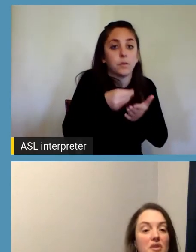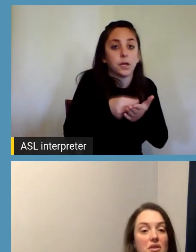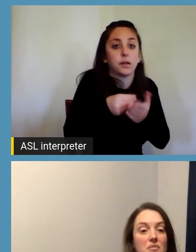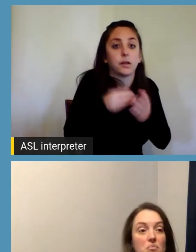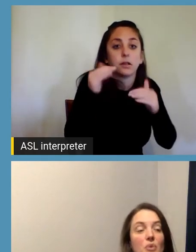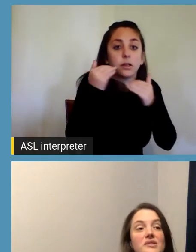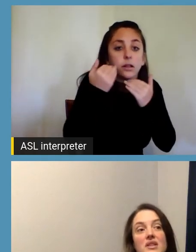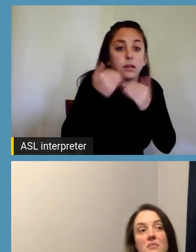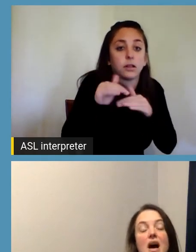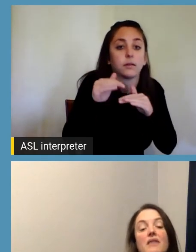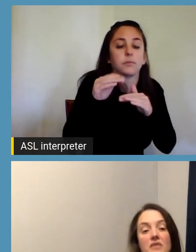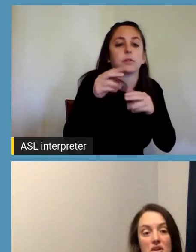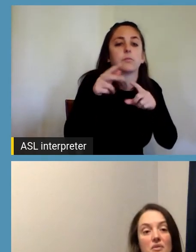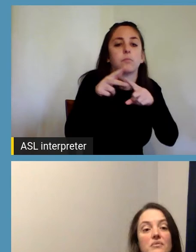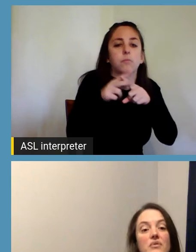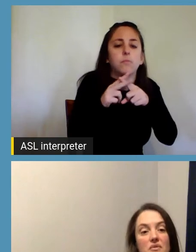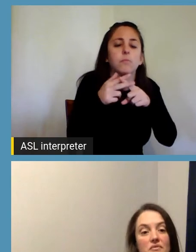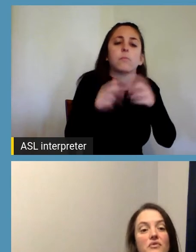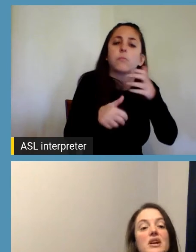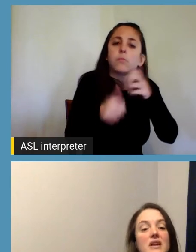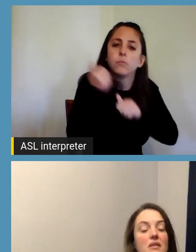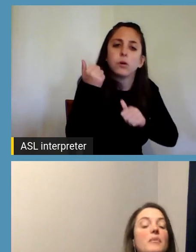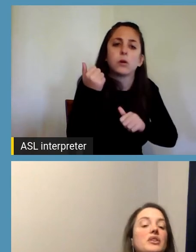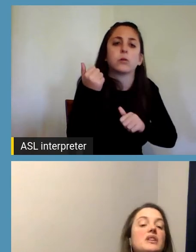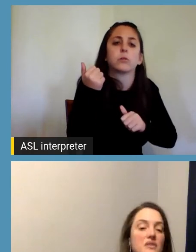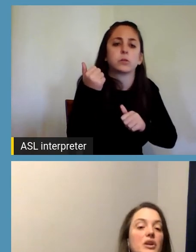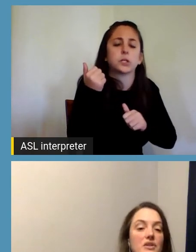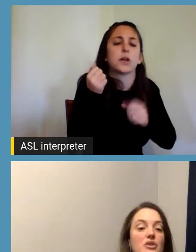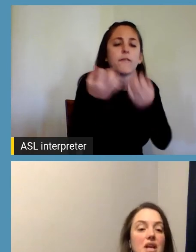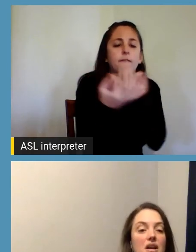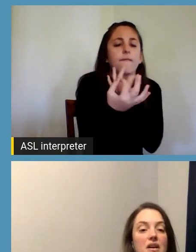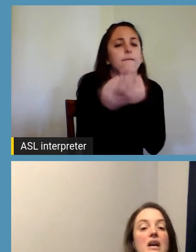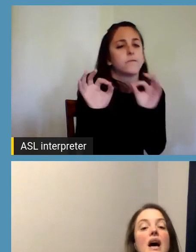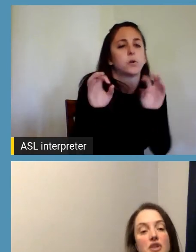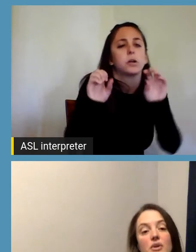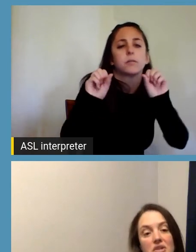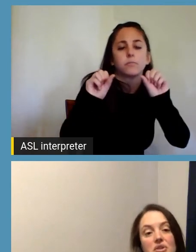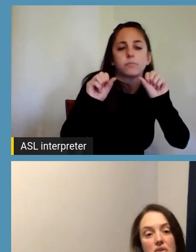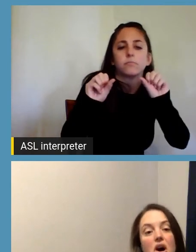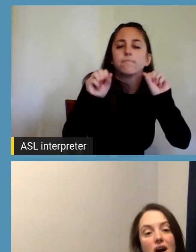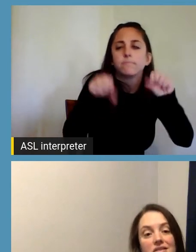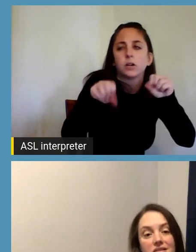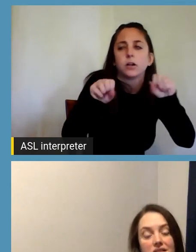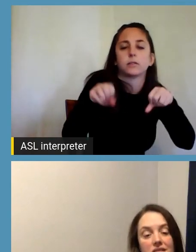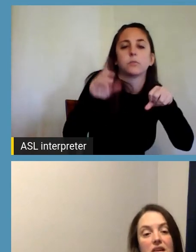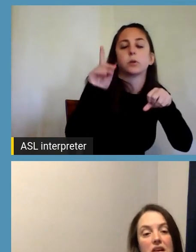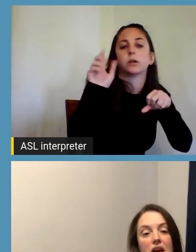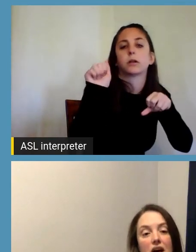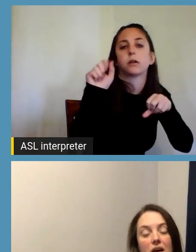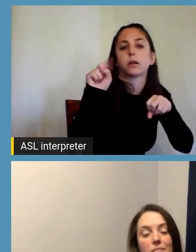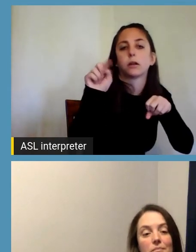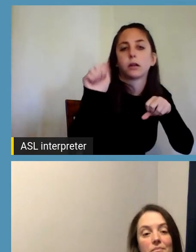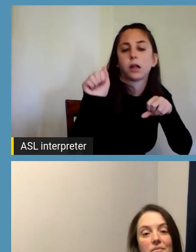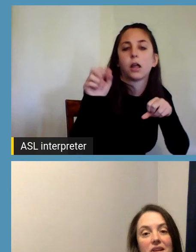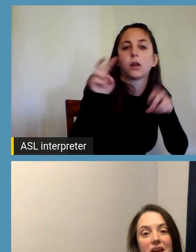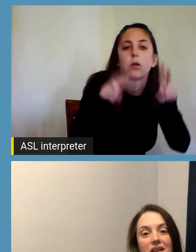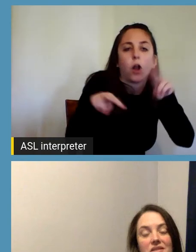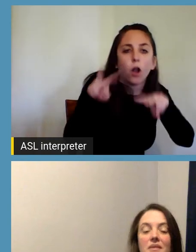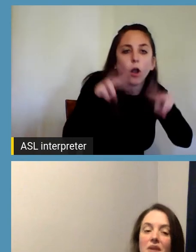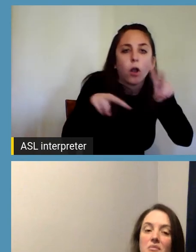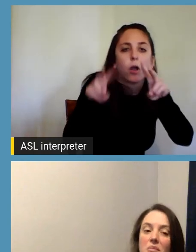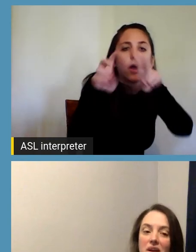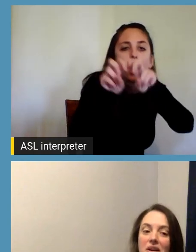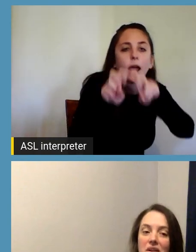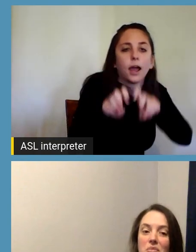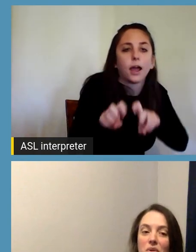these tools most of them have free ability to look at their data at no additional cost. Yeah,